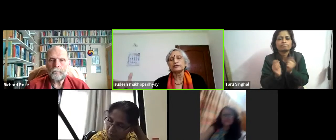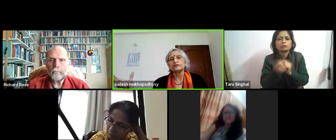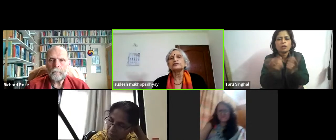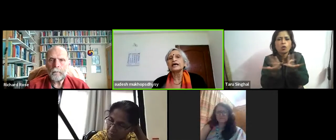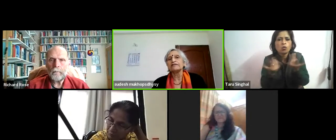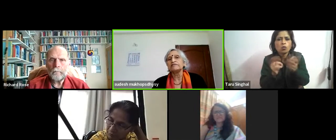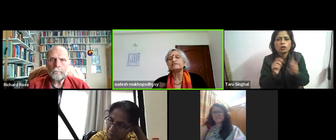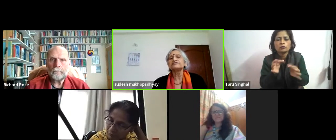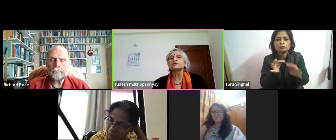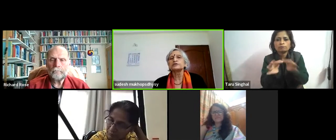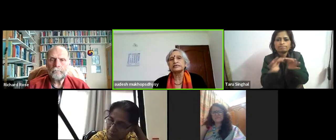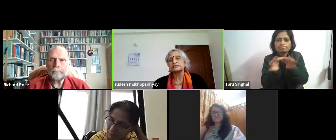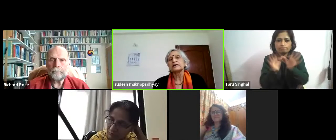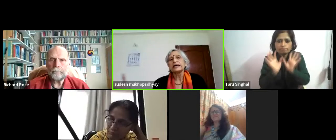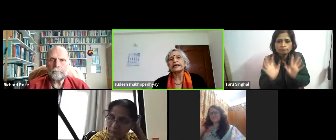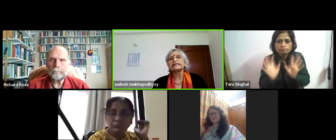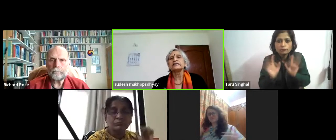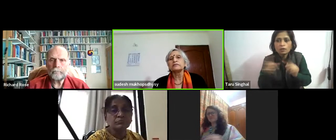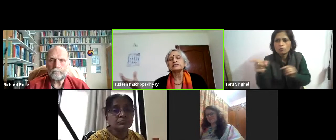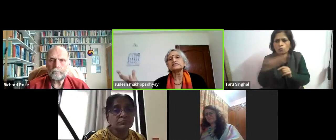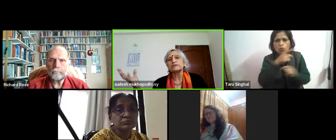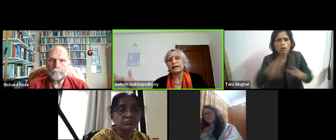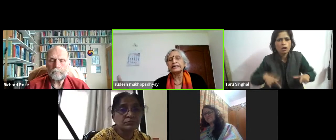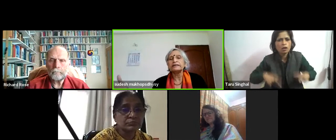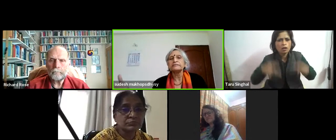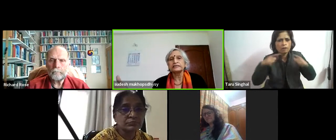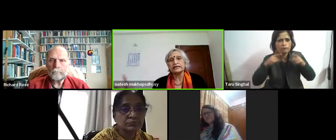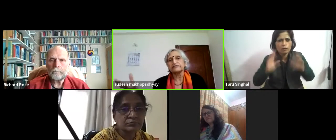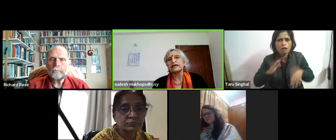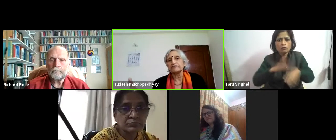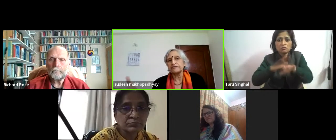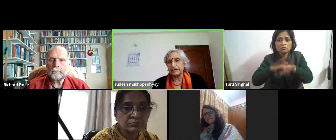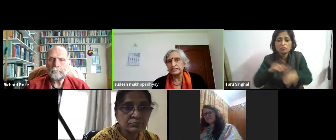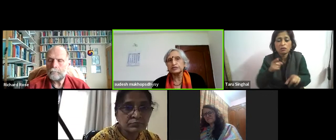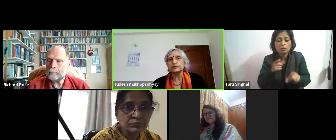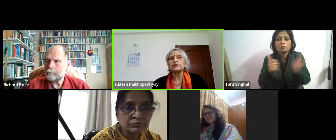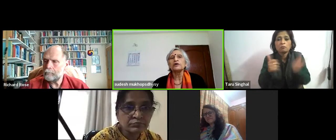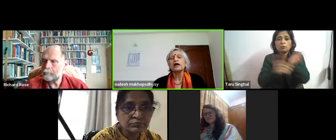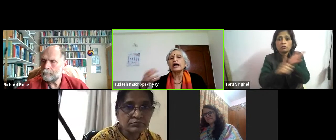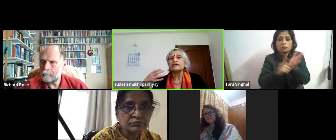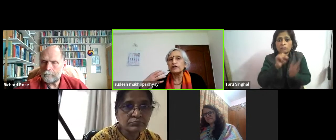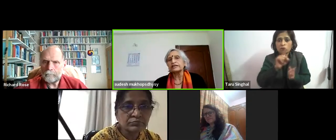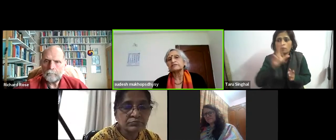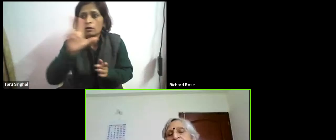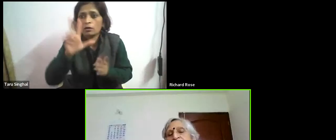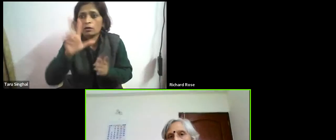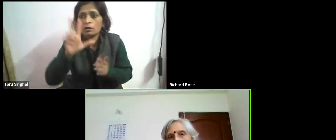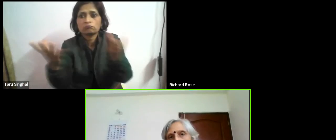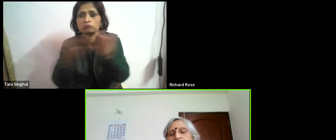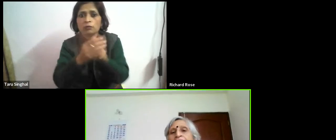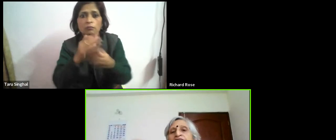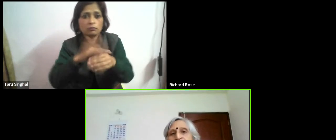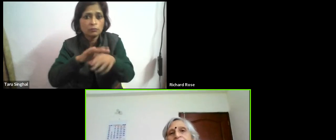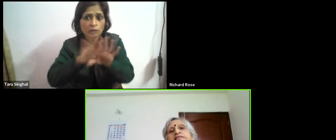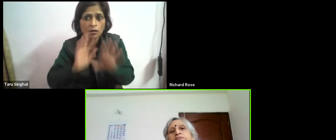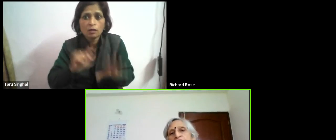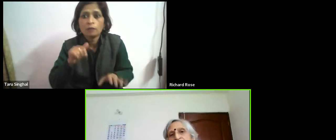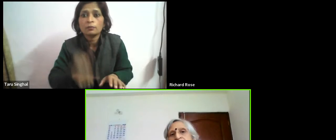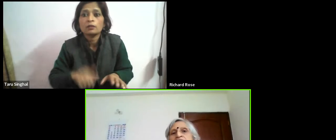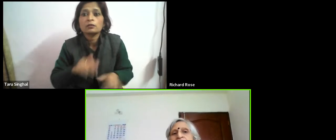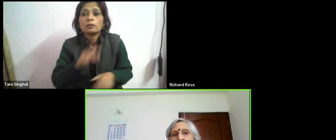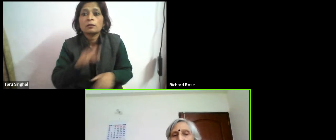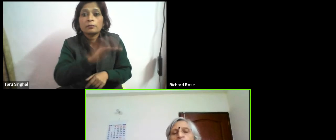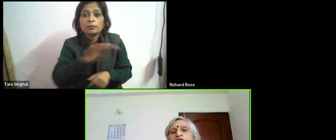many of you would have lived through this 18 months of pandemic that we have faced through, and what our children and we